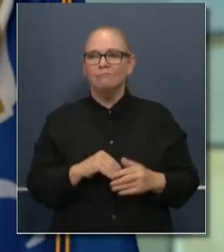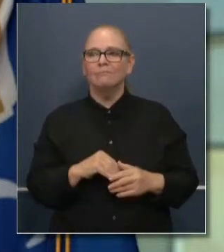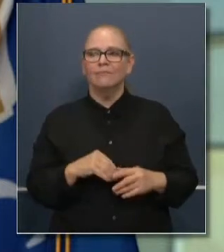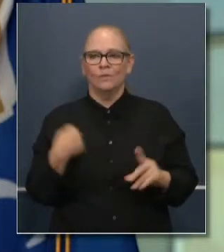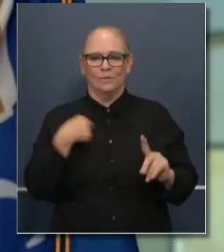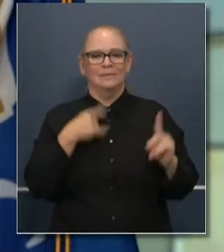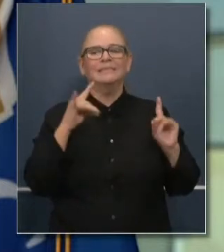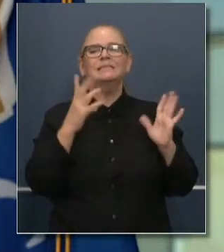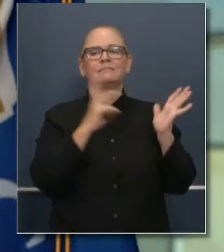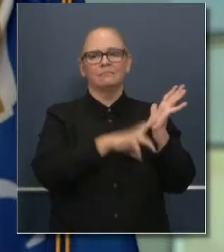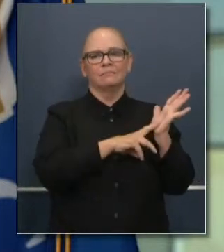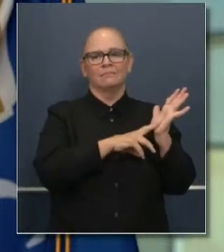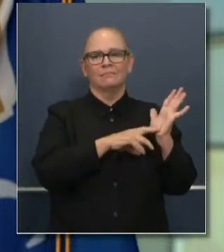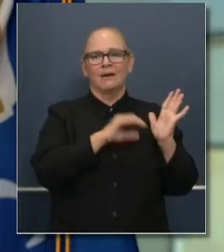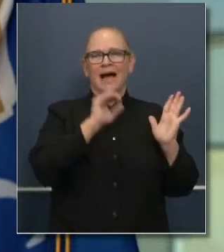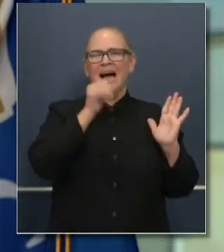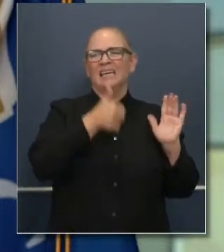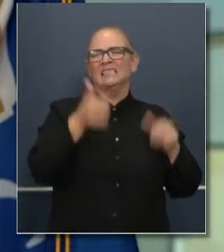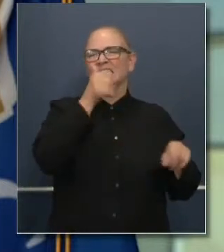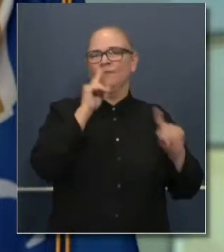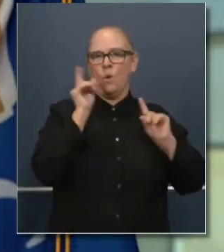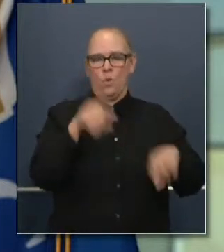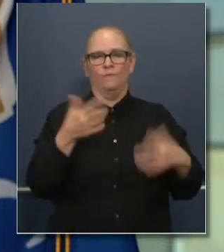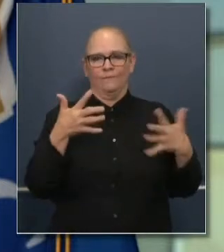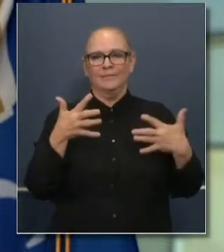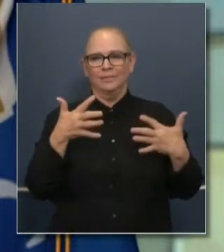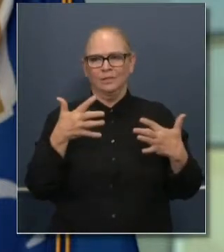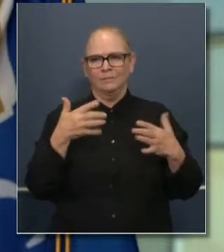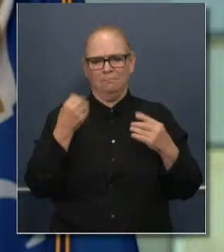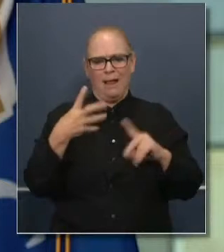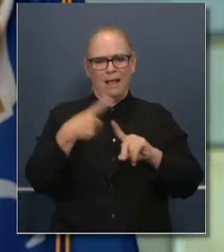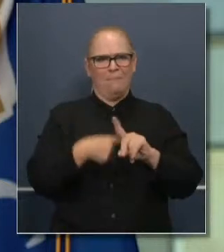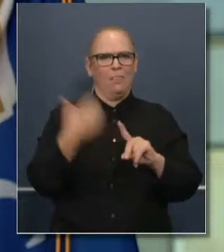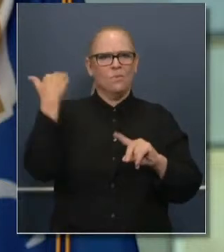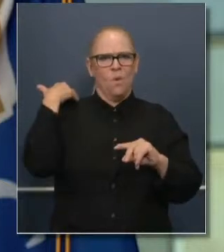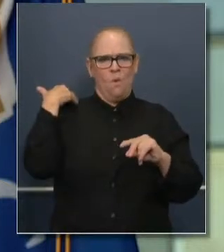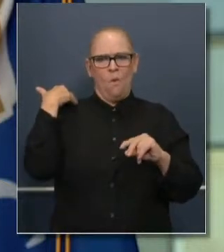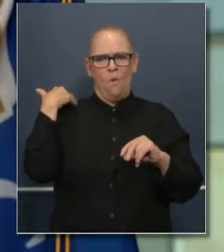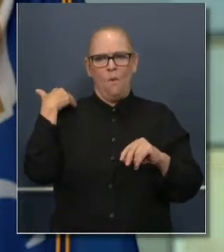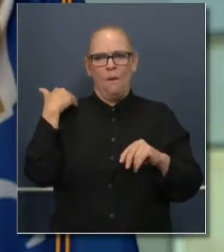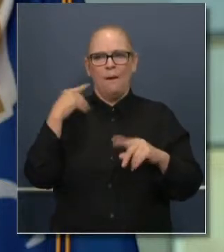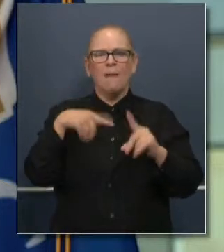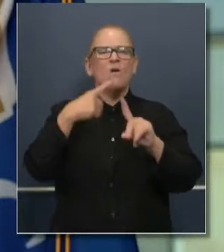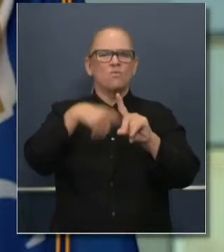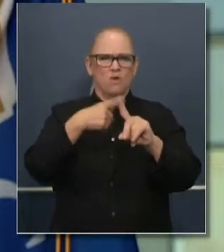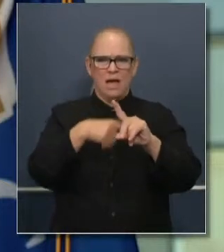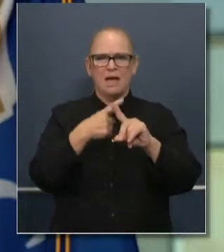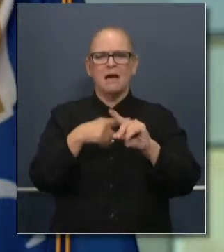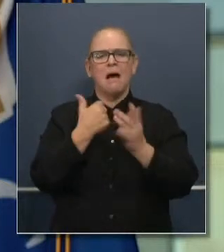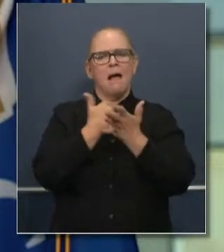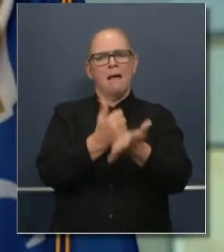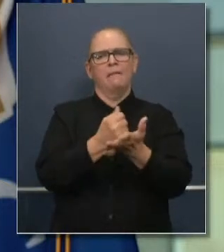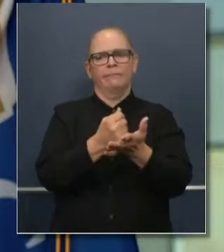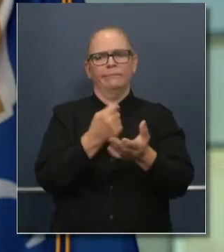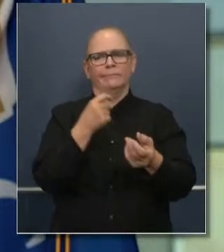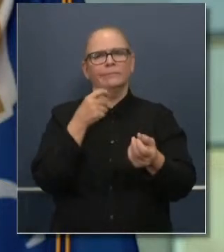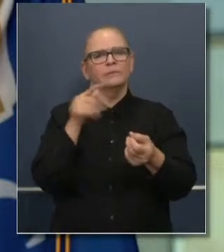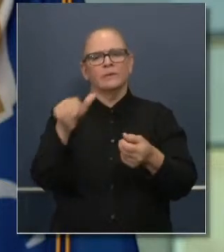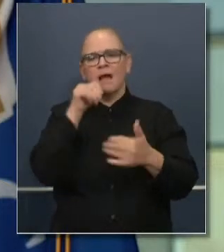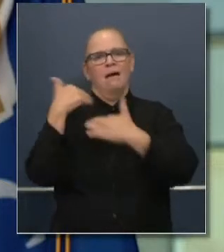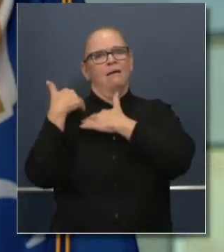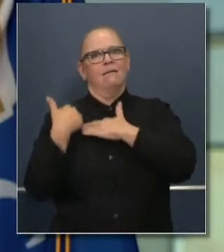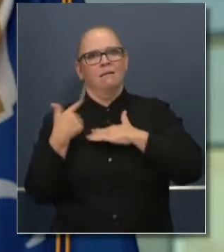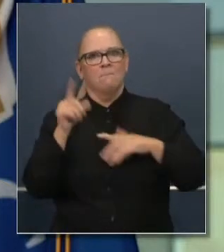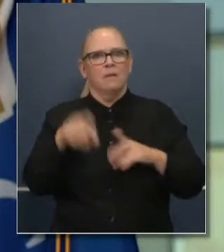I've put out going back many, many months, and the support we provided, the clarification, the guidance we put